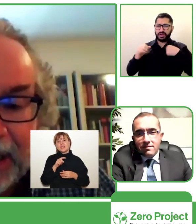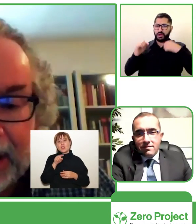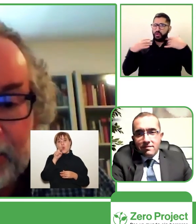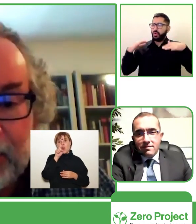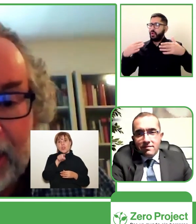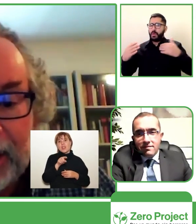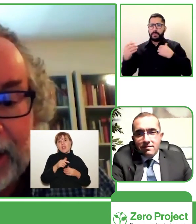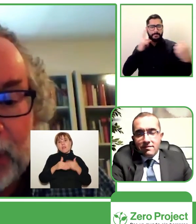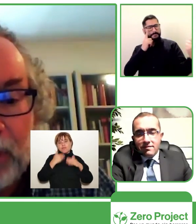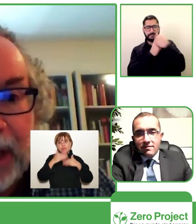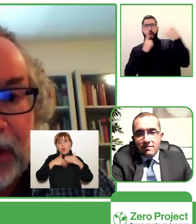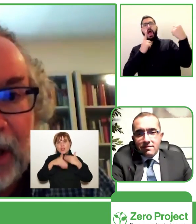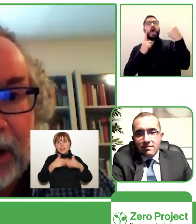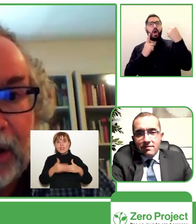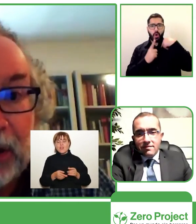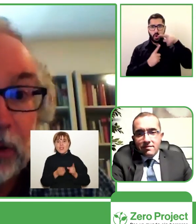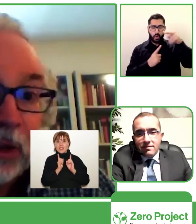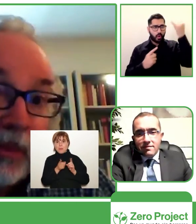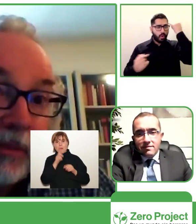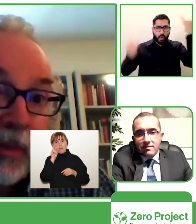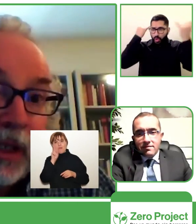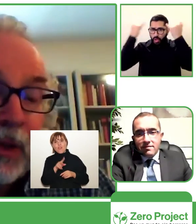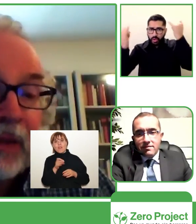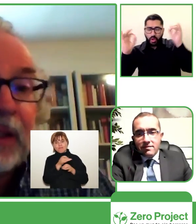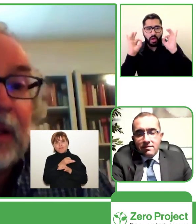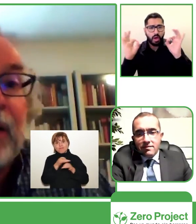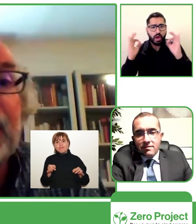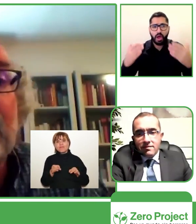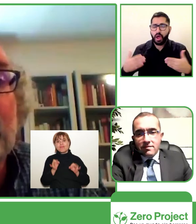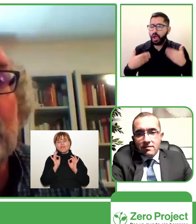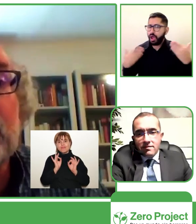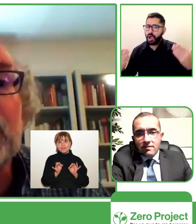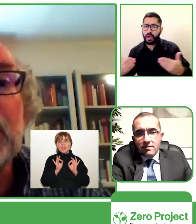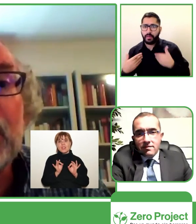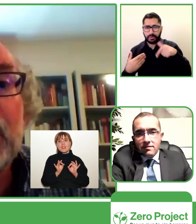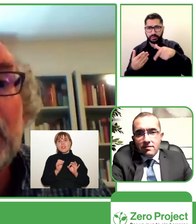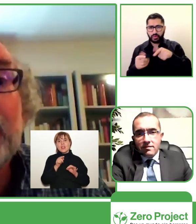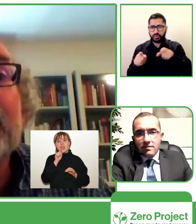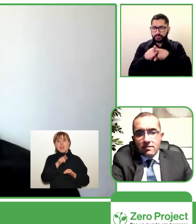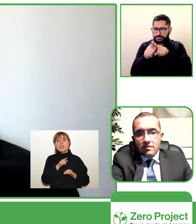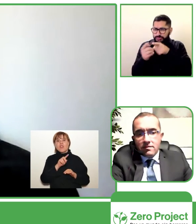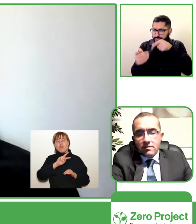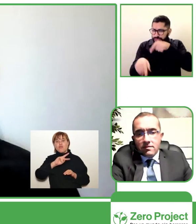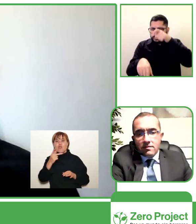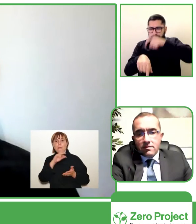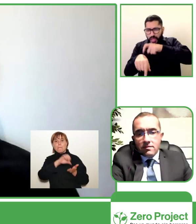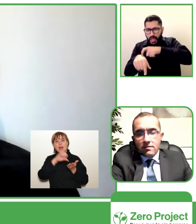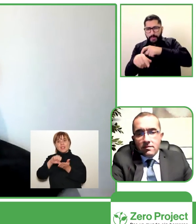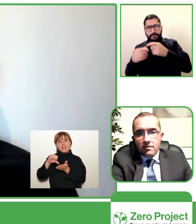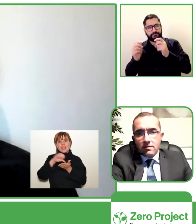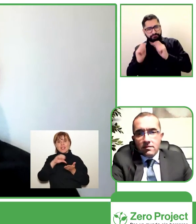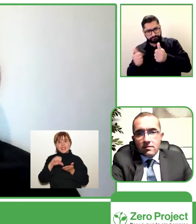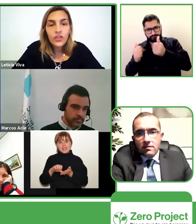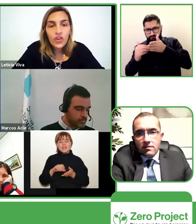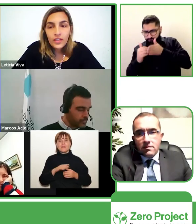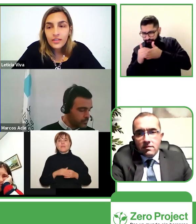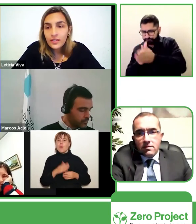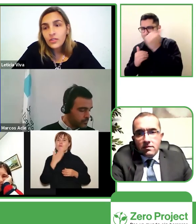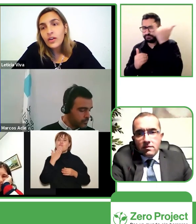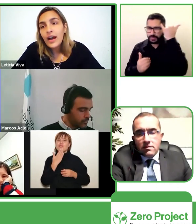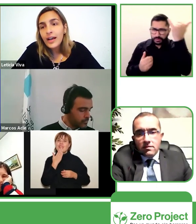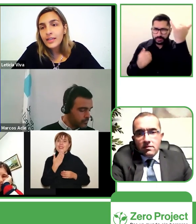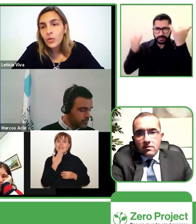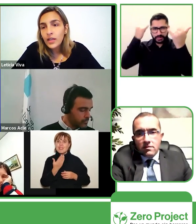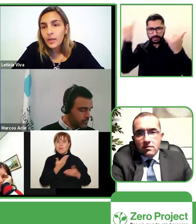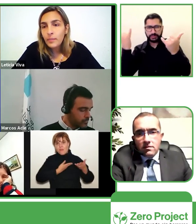surprised by the deployment of initiatives that you are all presenting, and of course seeing an initiatives addressing